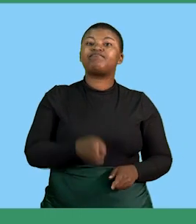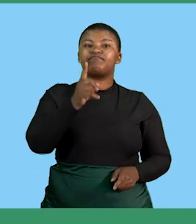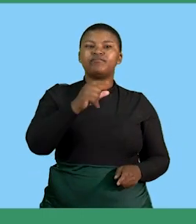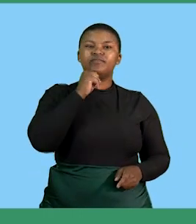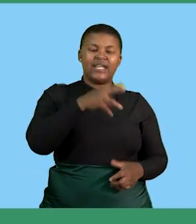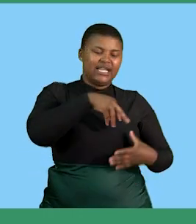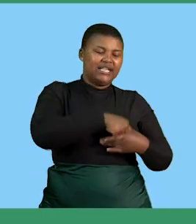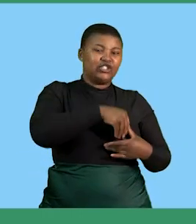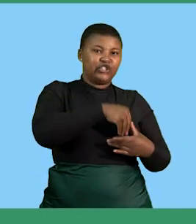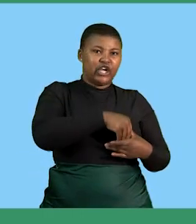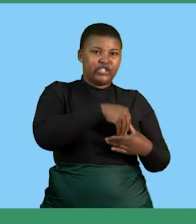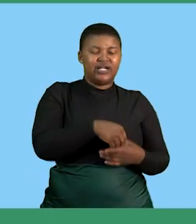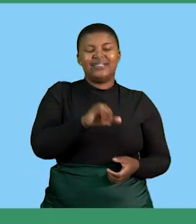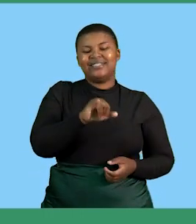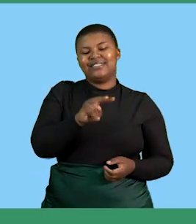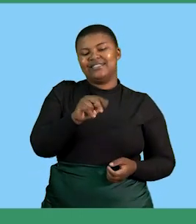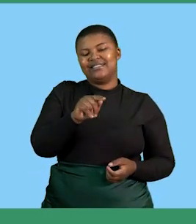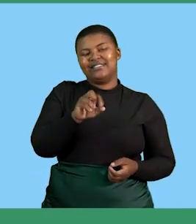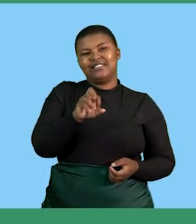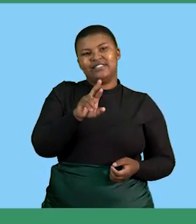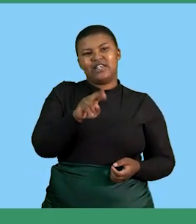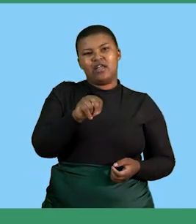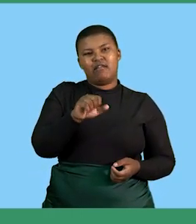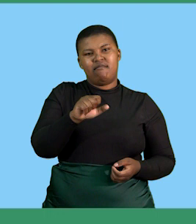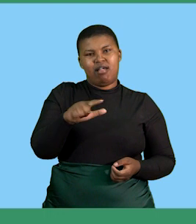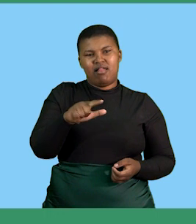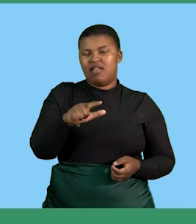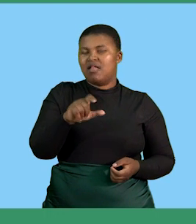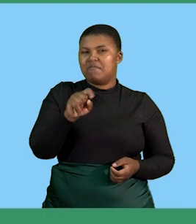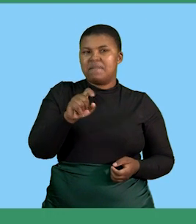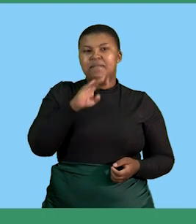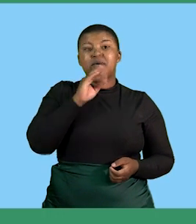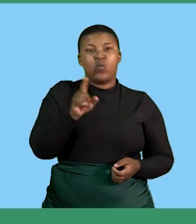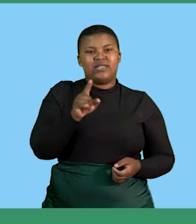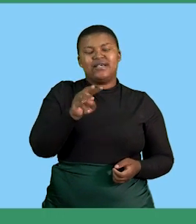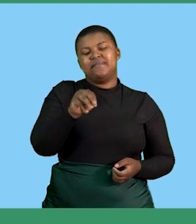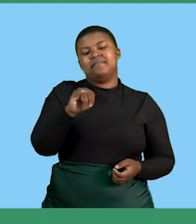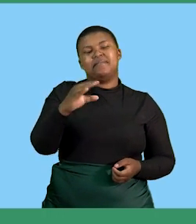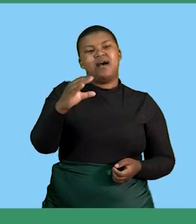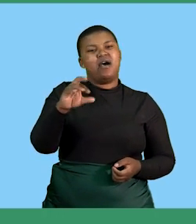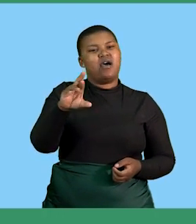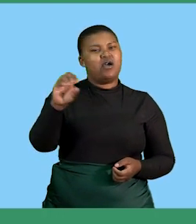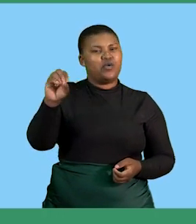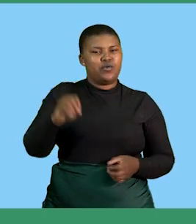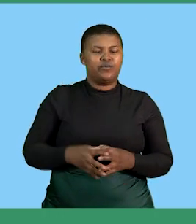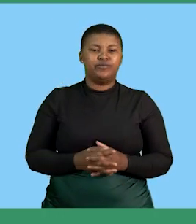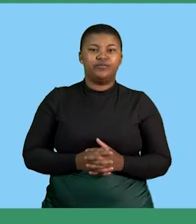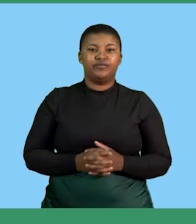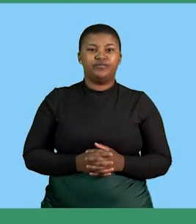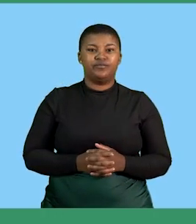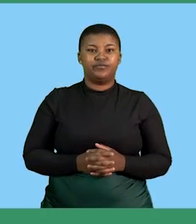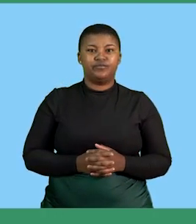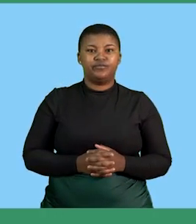answer this question of the business. And of course, the internal environment is our